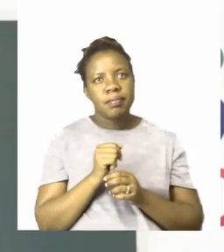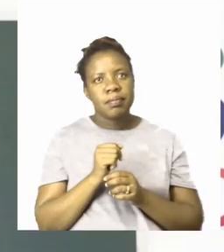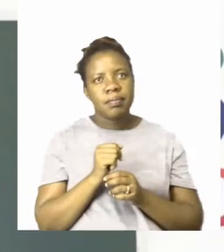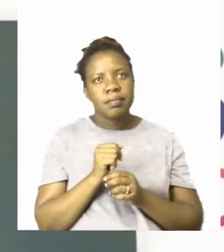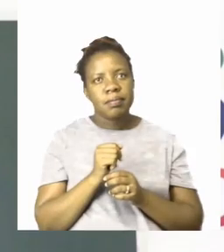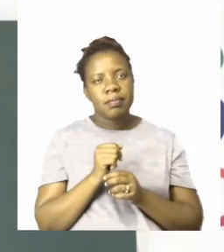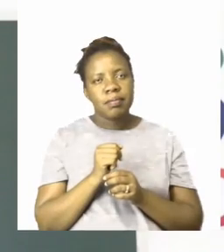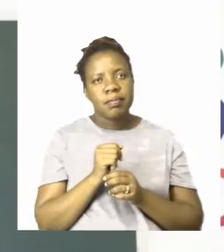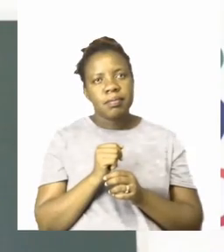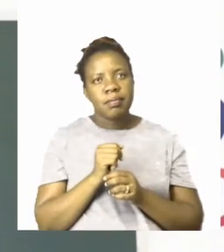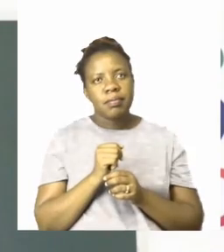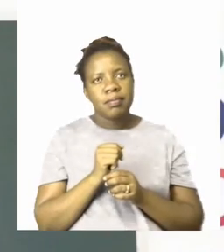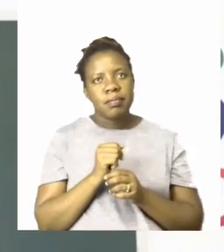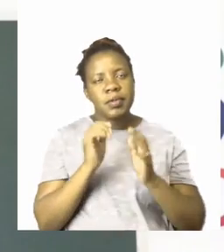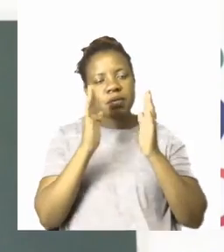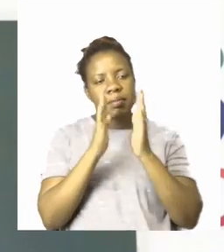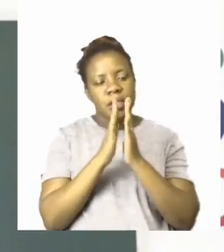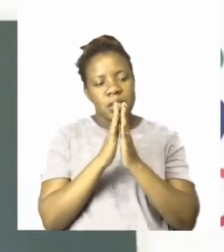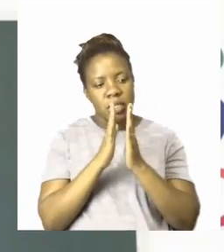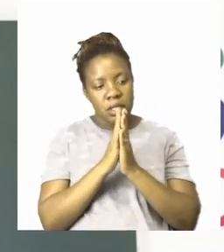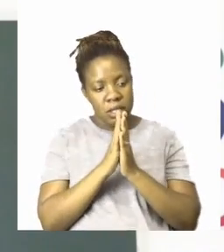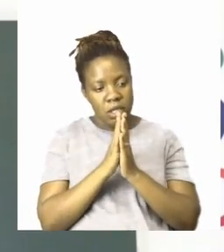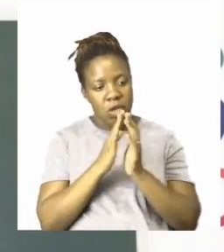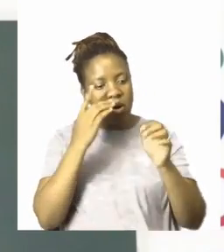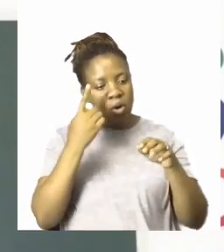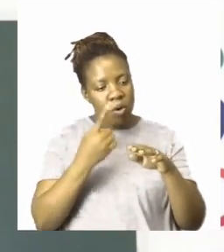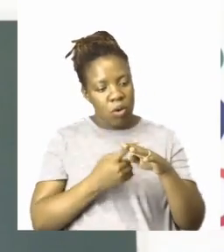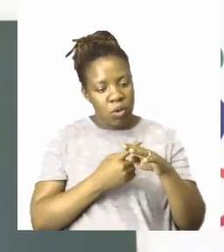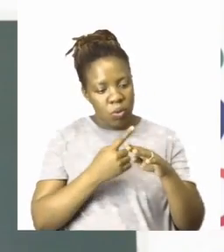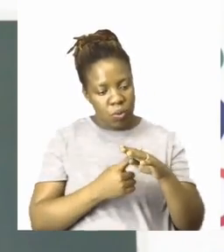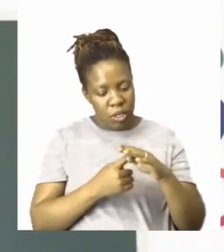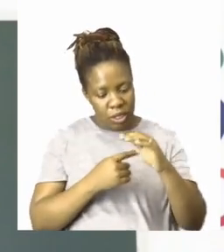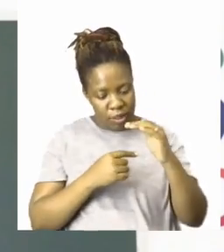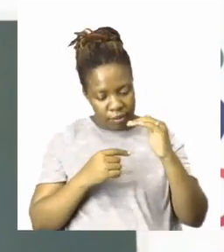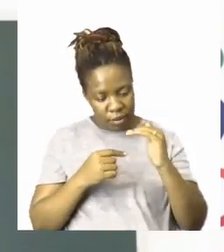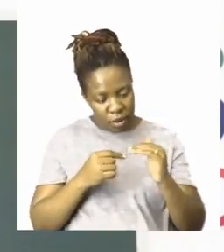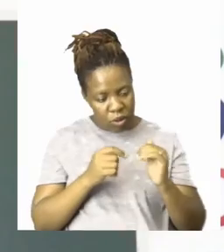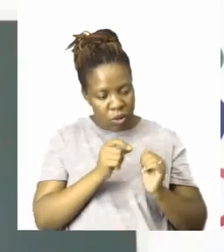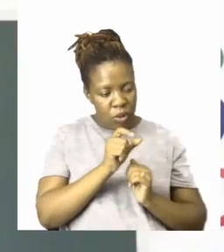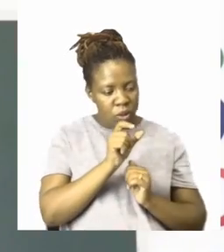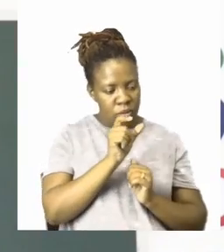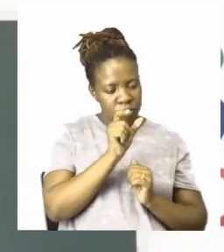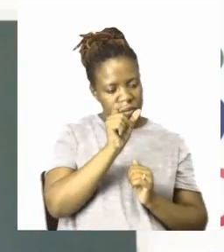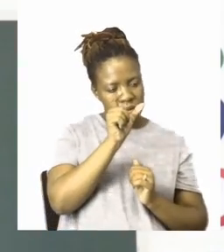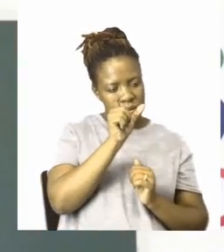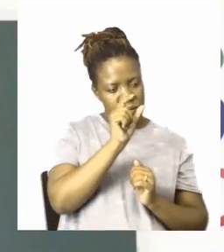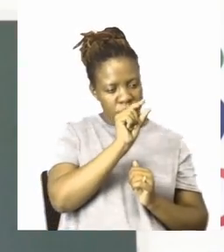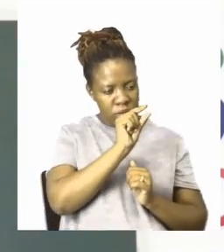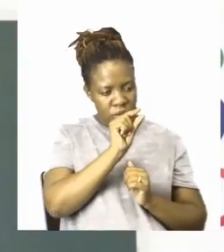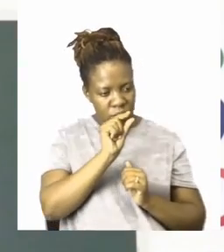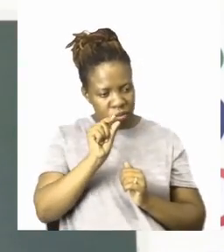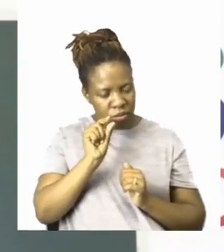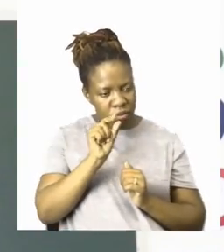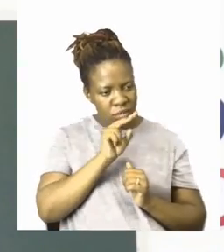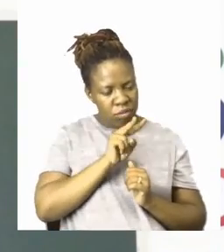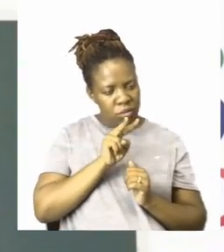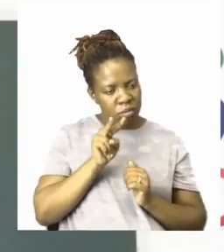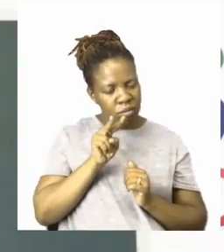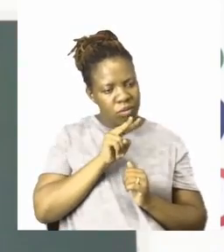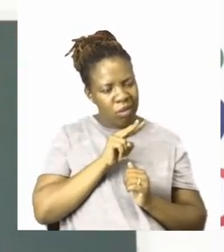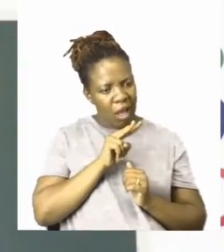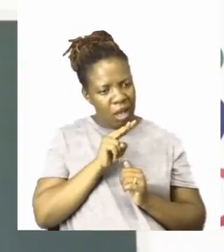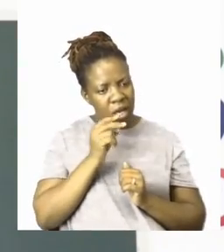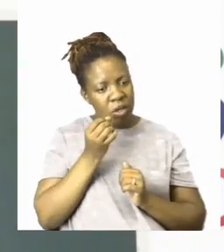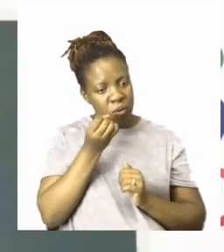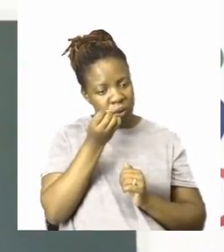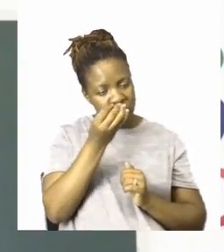make sure you read all the clues across and all the clues down very carefully. You can always look at